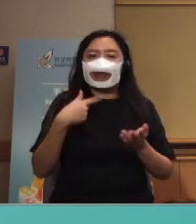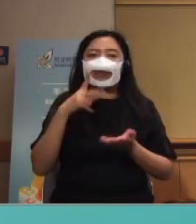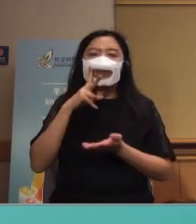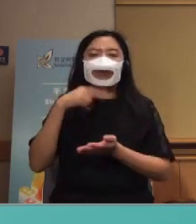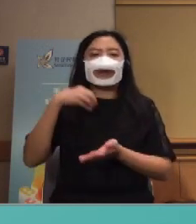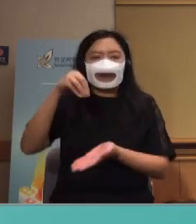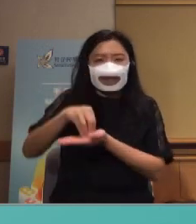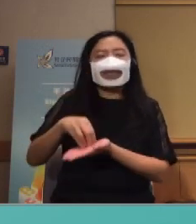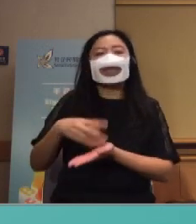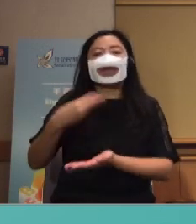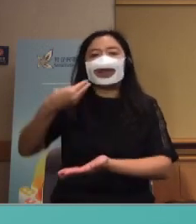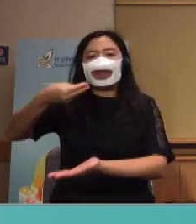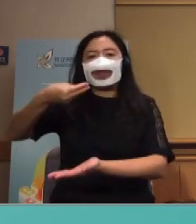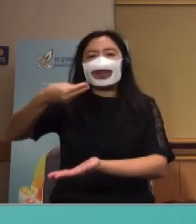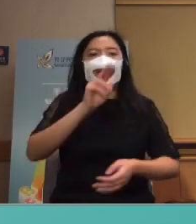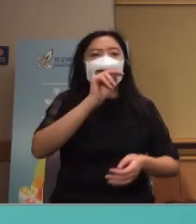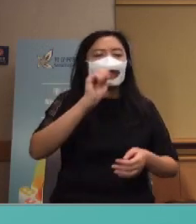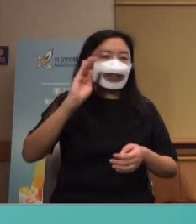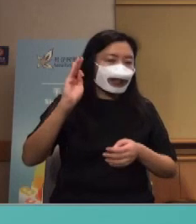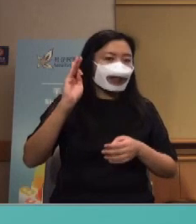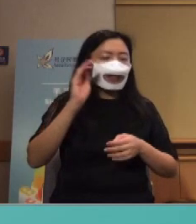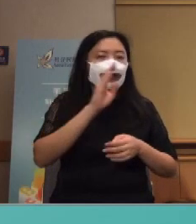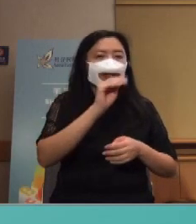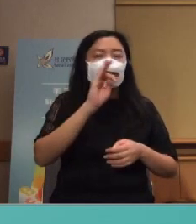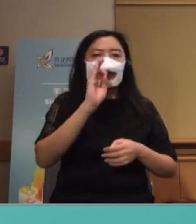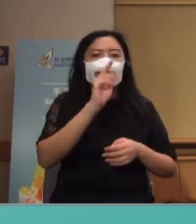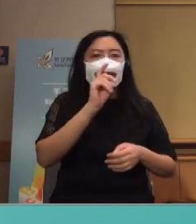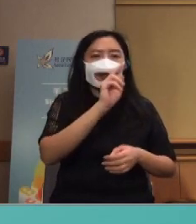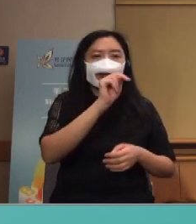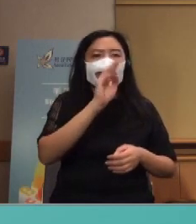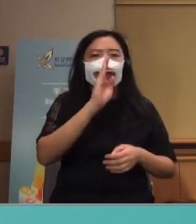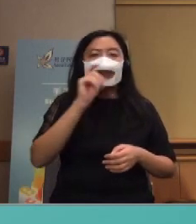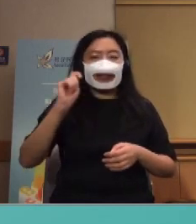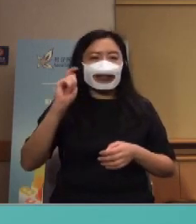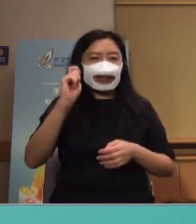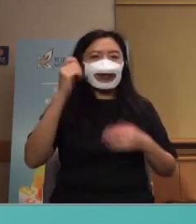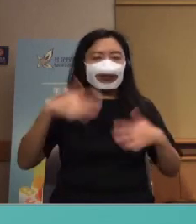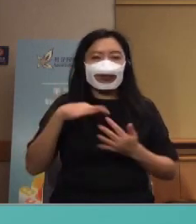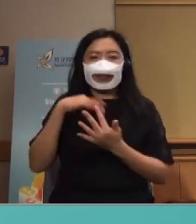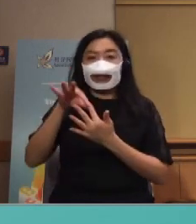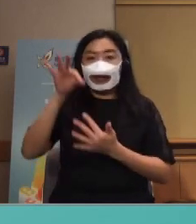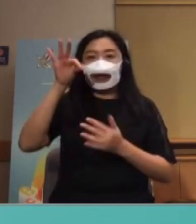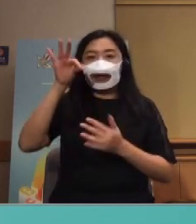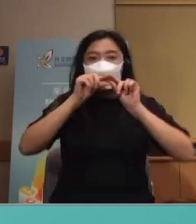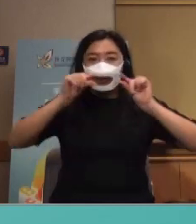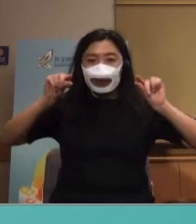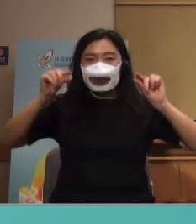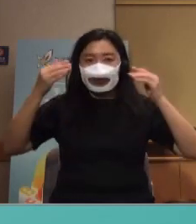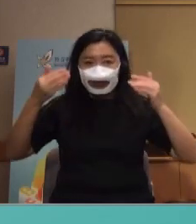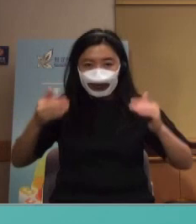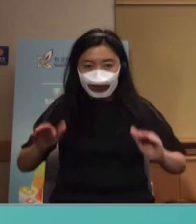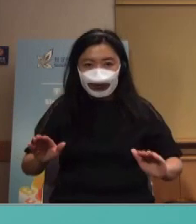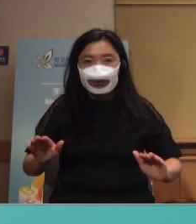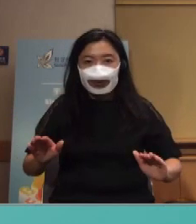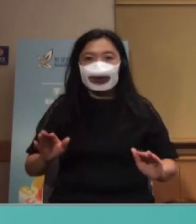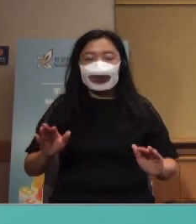I pick the right website, and then that mints me the NFT, right? All kinds of issues exist, right? For them, we just said, okay, you have